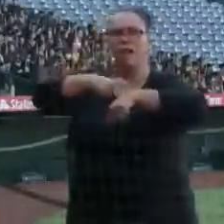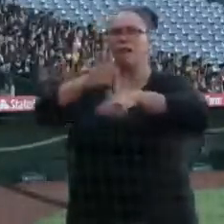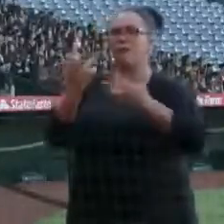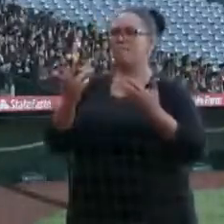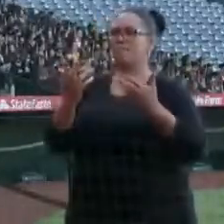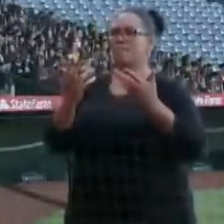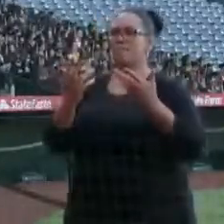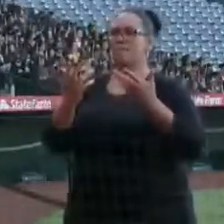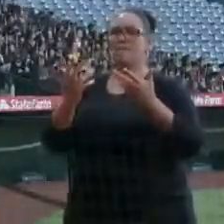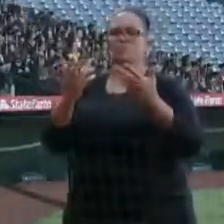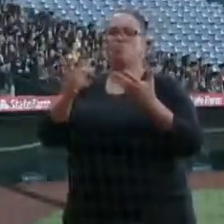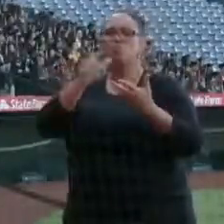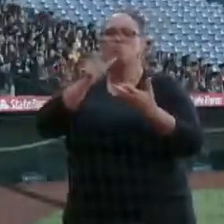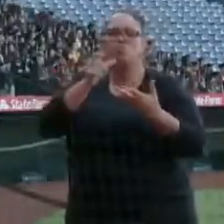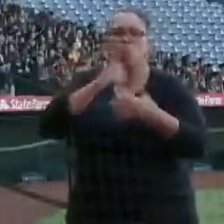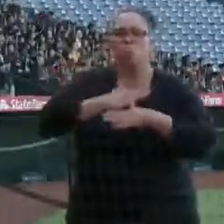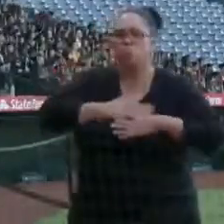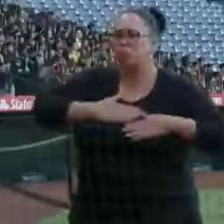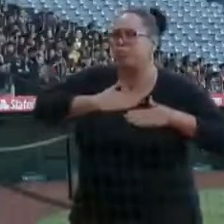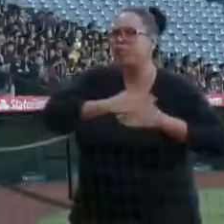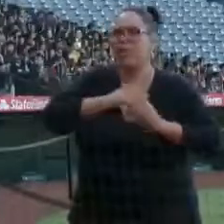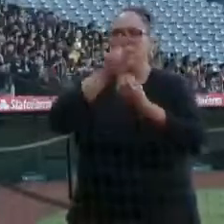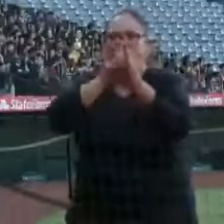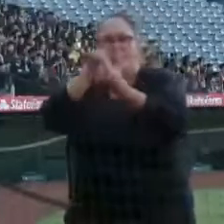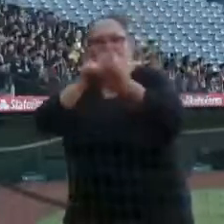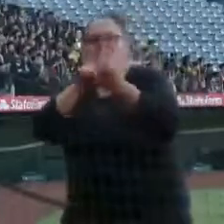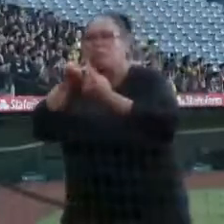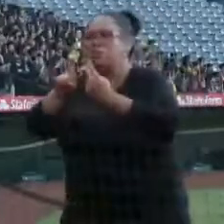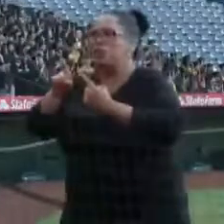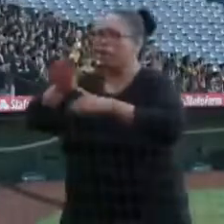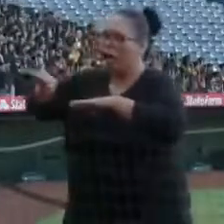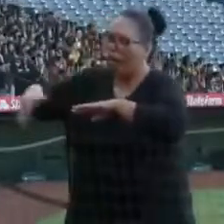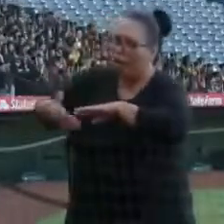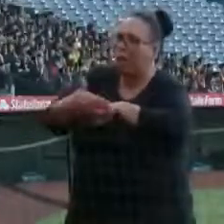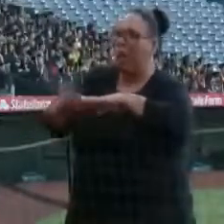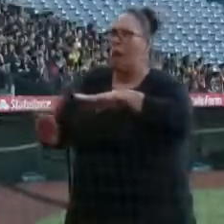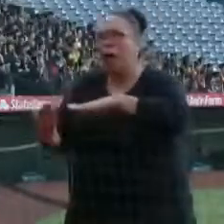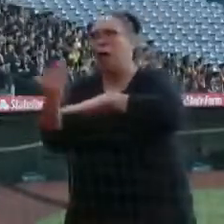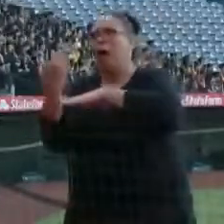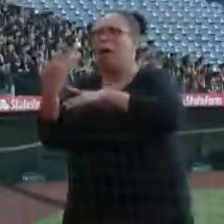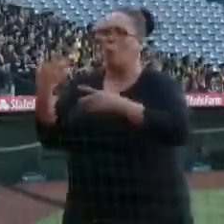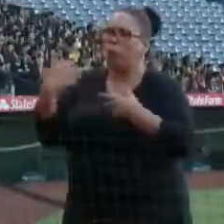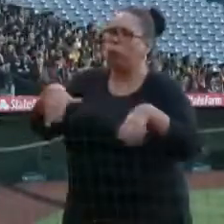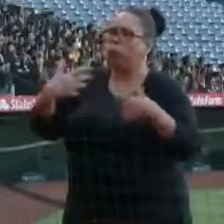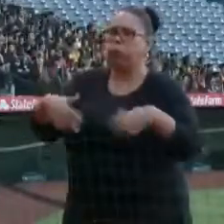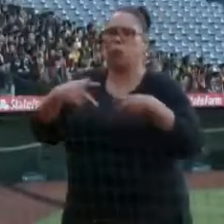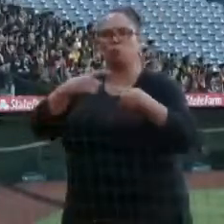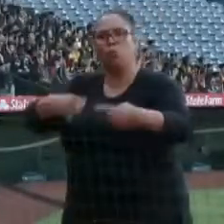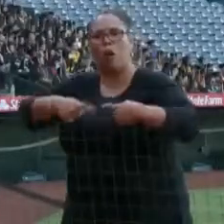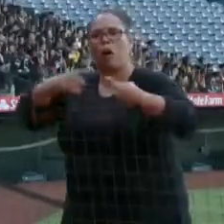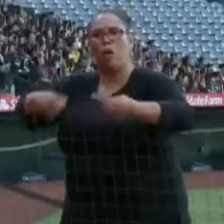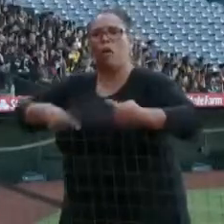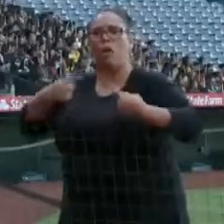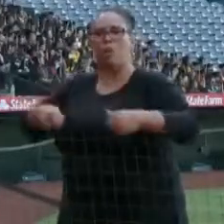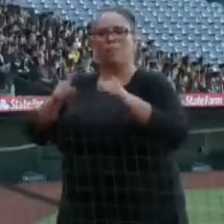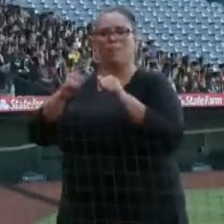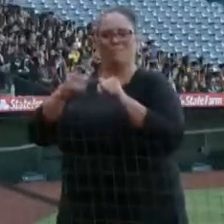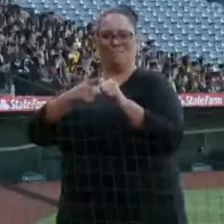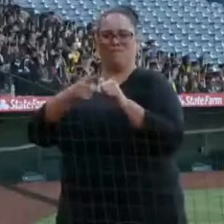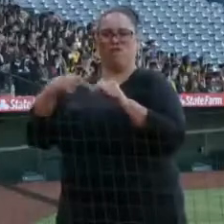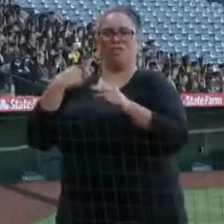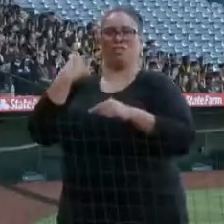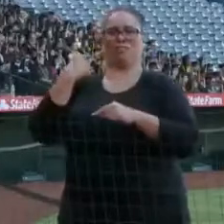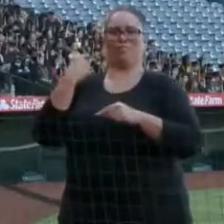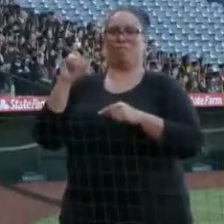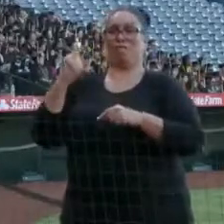you appreciate, your mentors, those late nights and early morning struggles, but the stress of being a first generation, first year